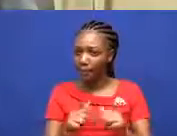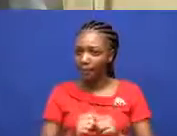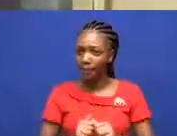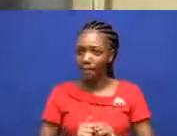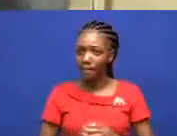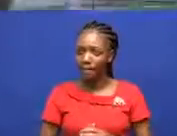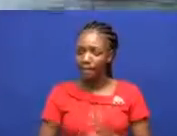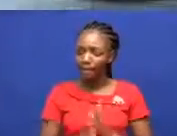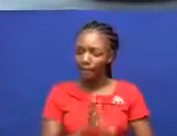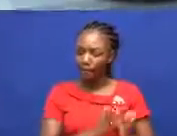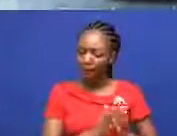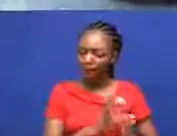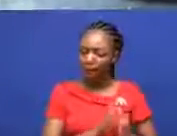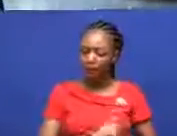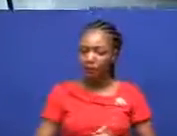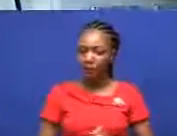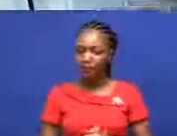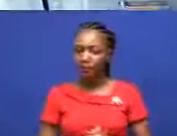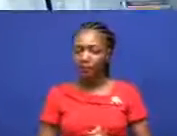huyo DJ.